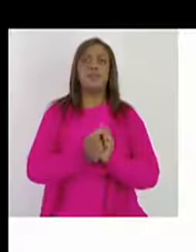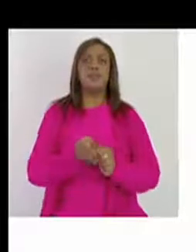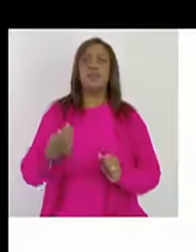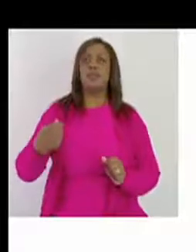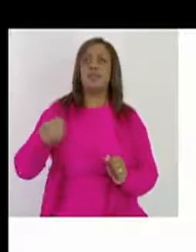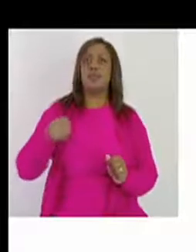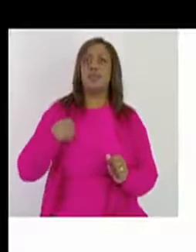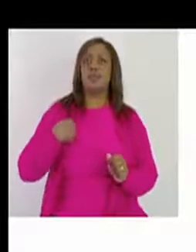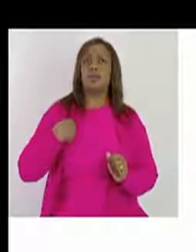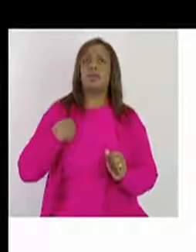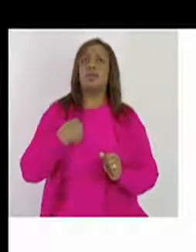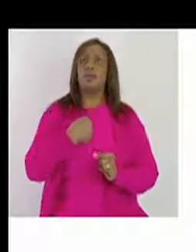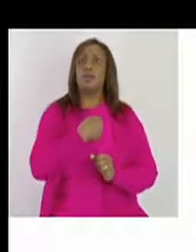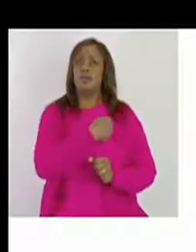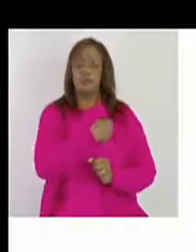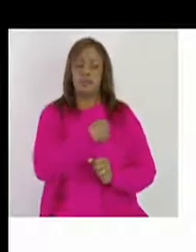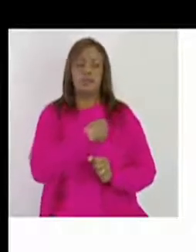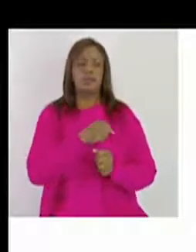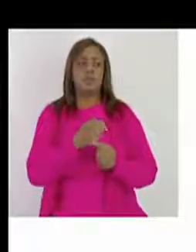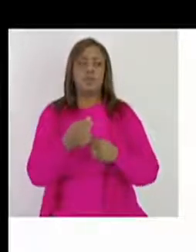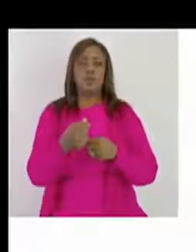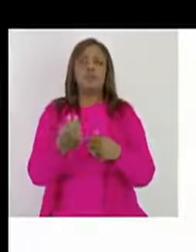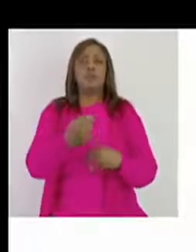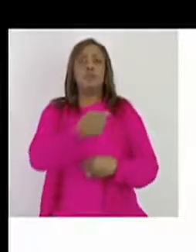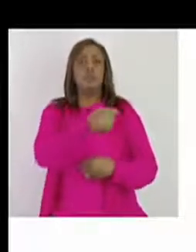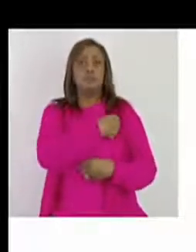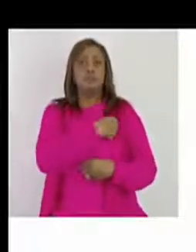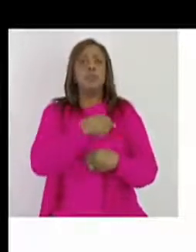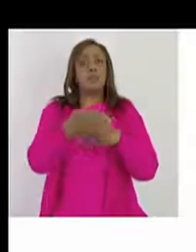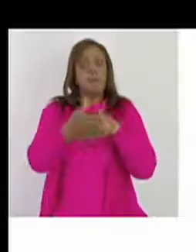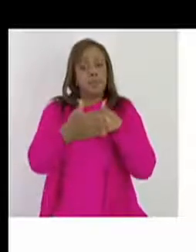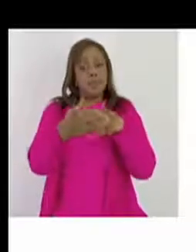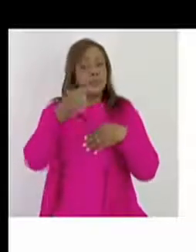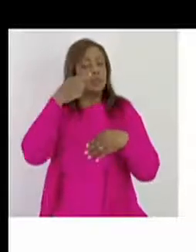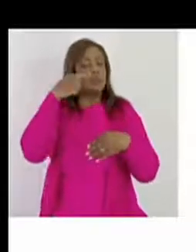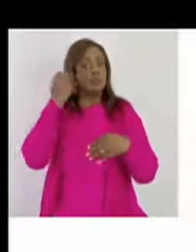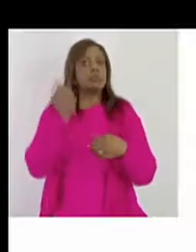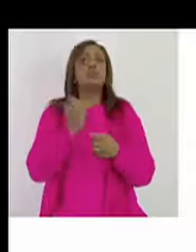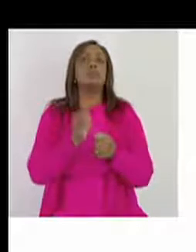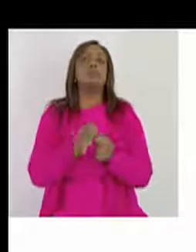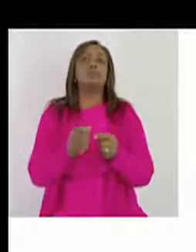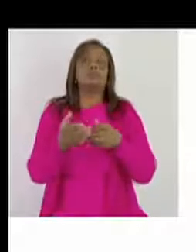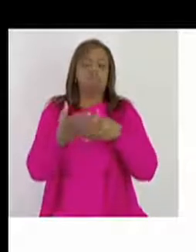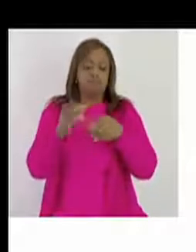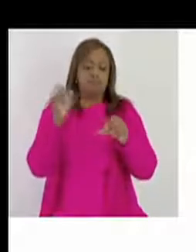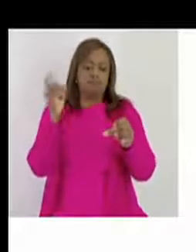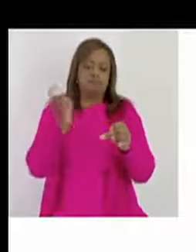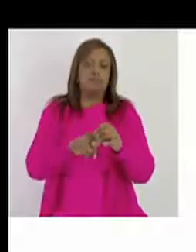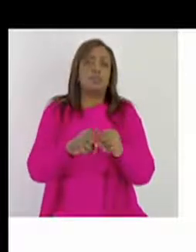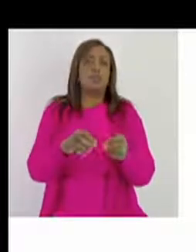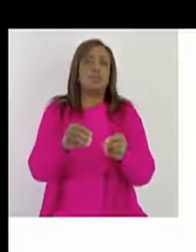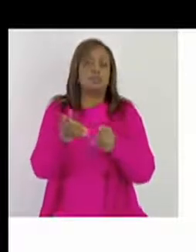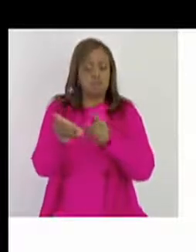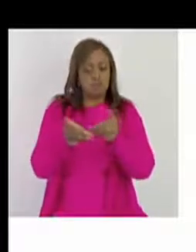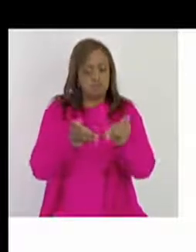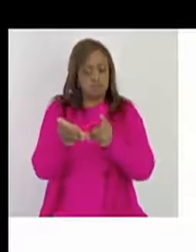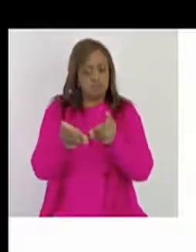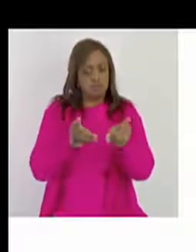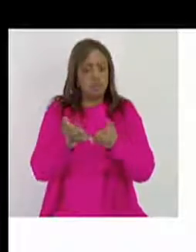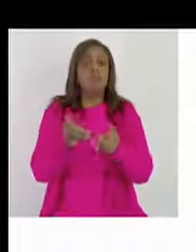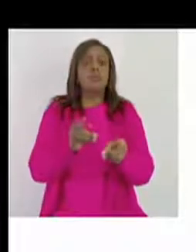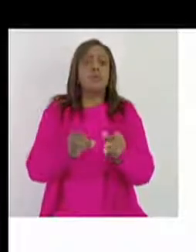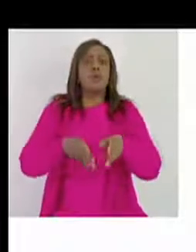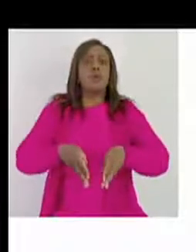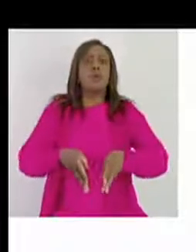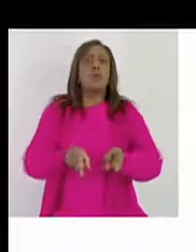the menstrual cycle and relate it to conception. You should also list ways in which some learners